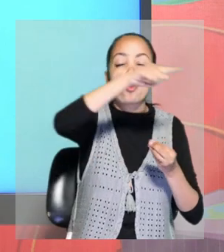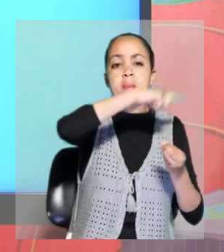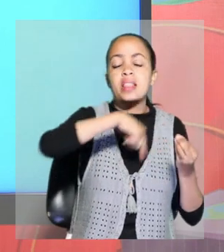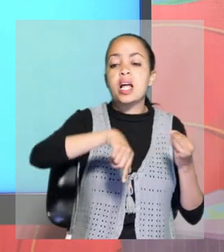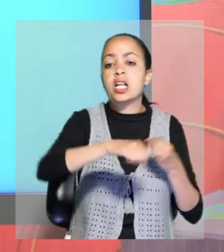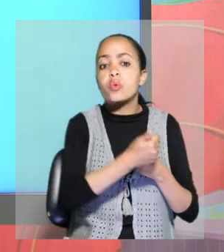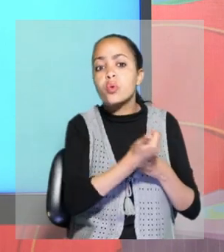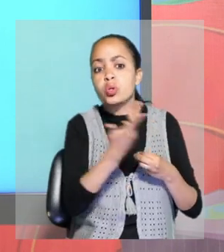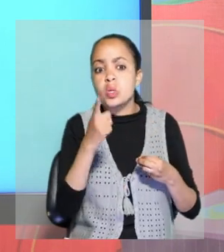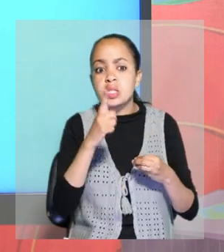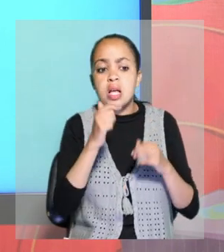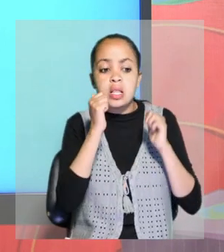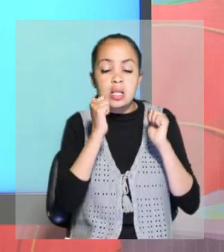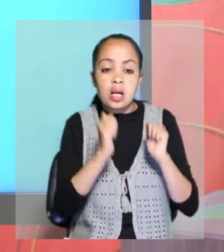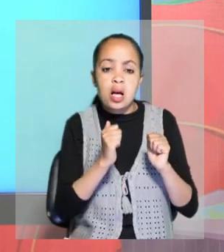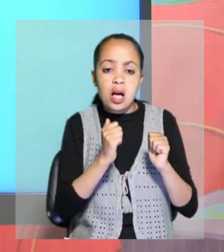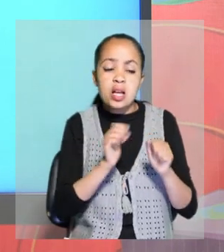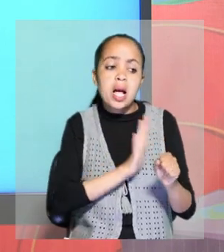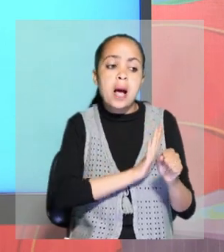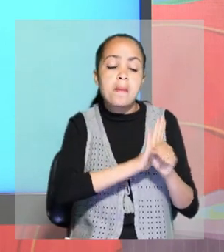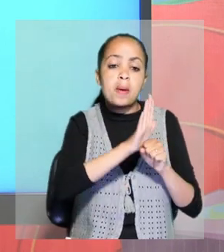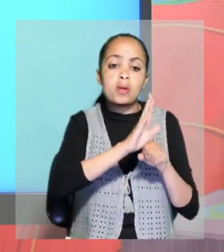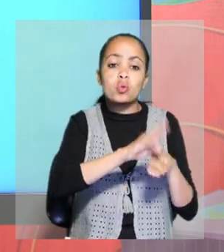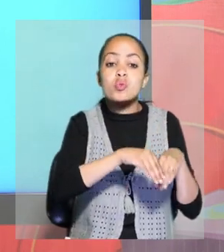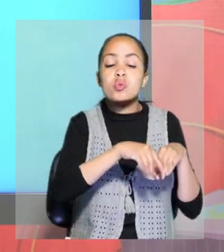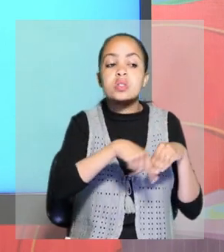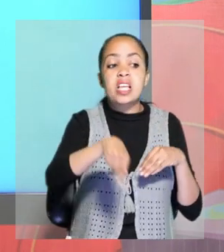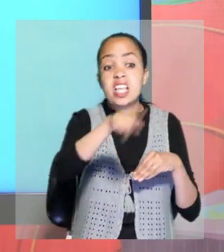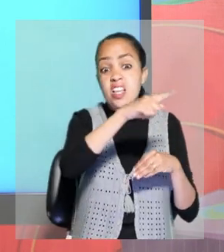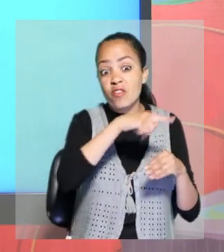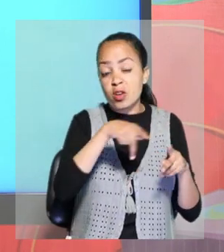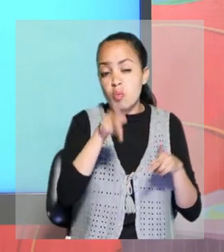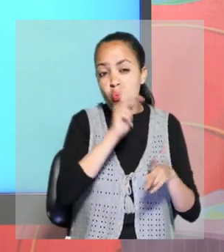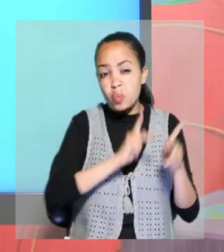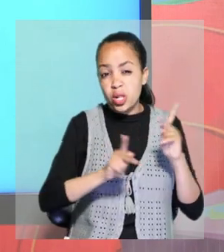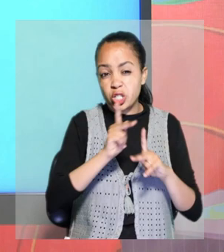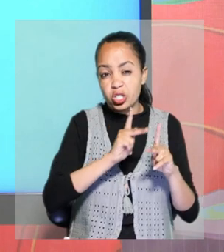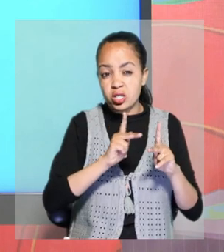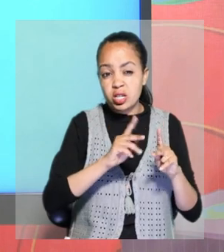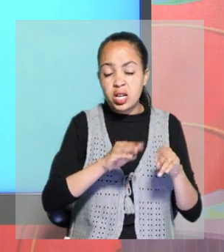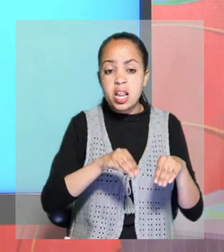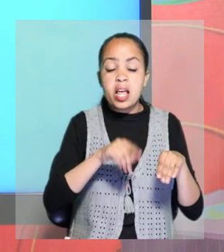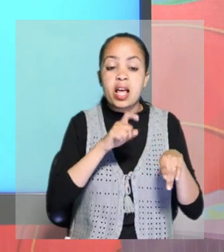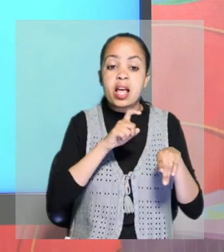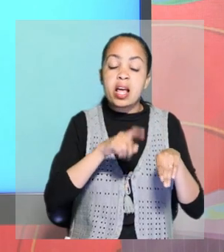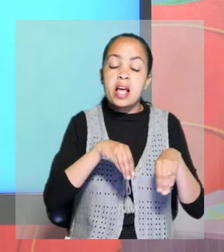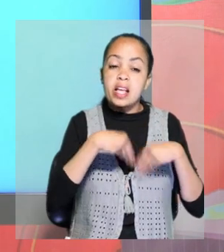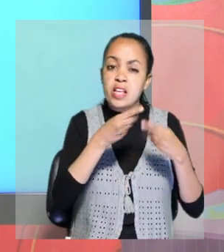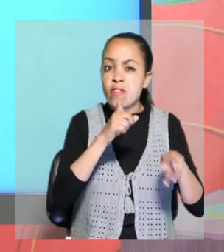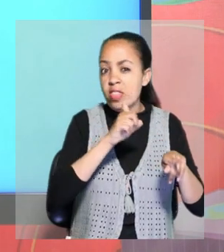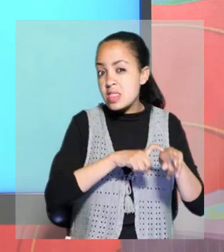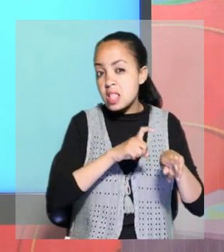resources that can capable to sustain a given population in a given time period.